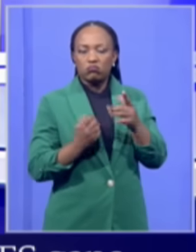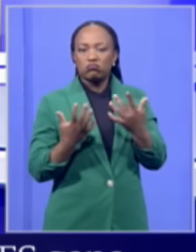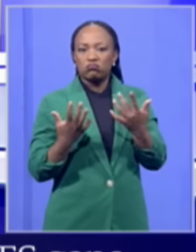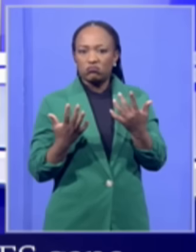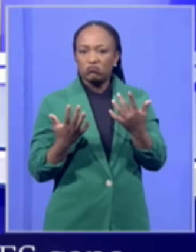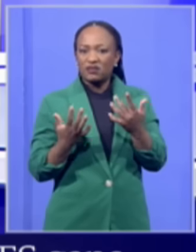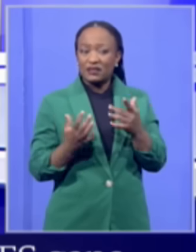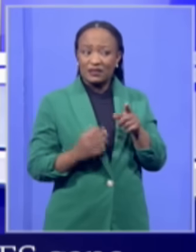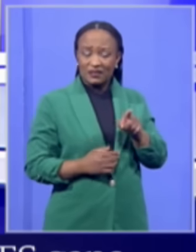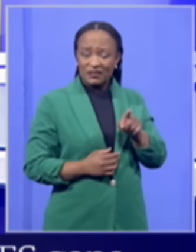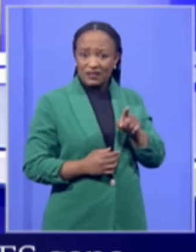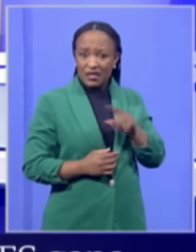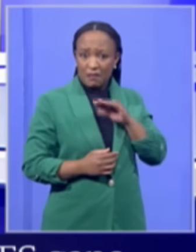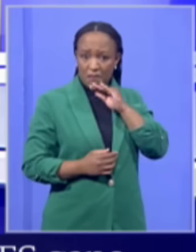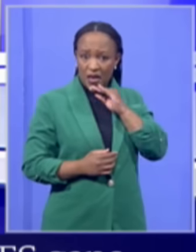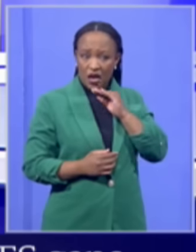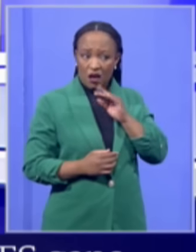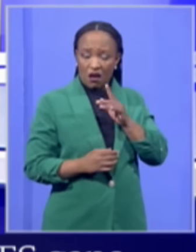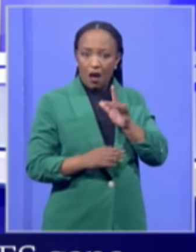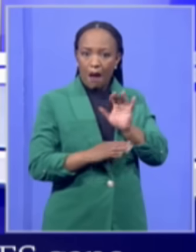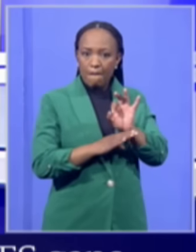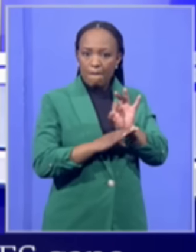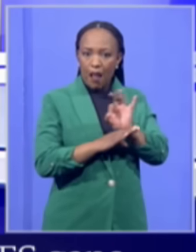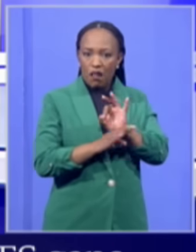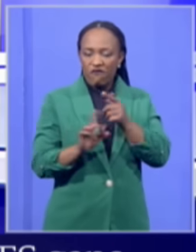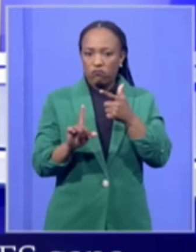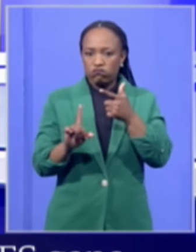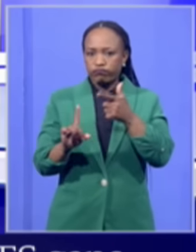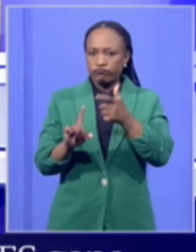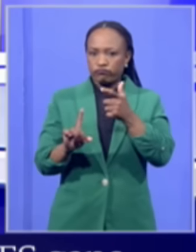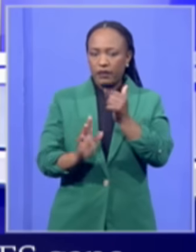ba Zwakala o thuntšitše le go bolaya a segai.